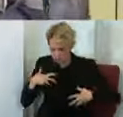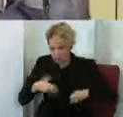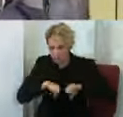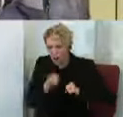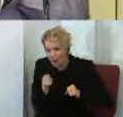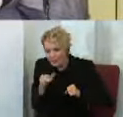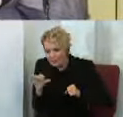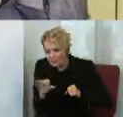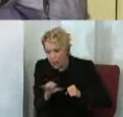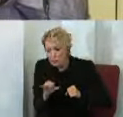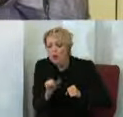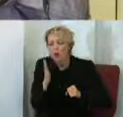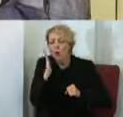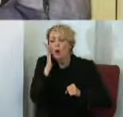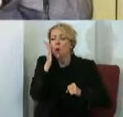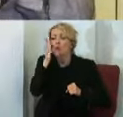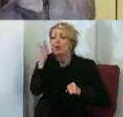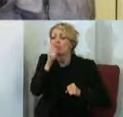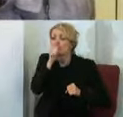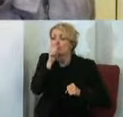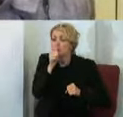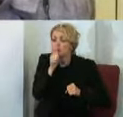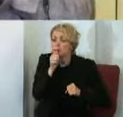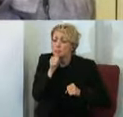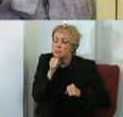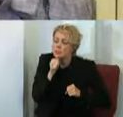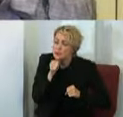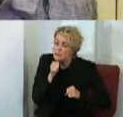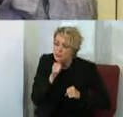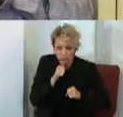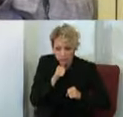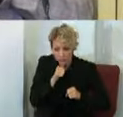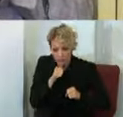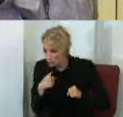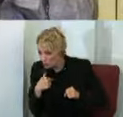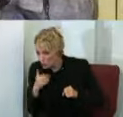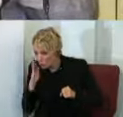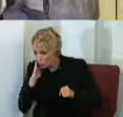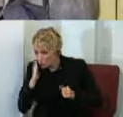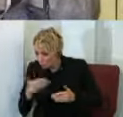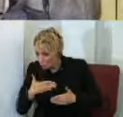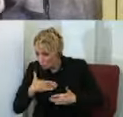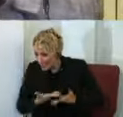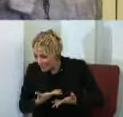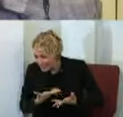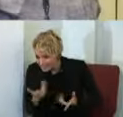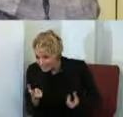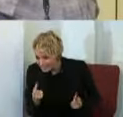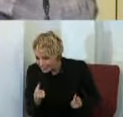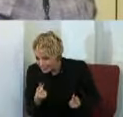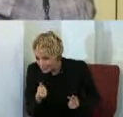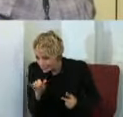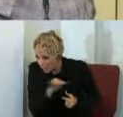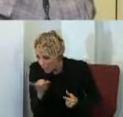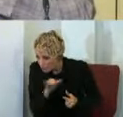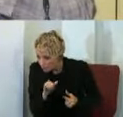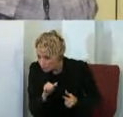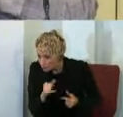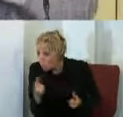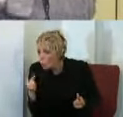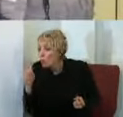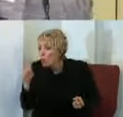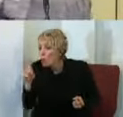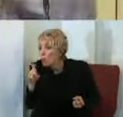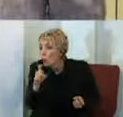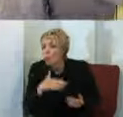through. What are you willing to walk through? In this moment, what are you willing to walk through? And